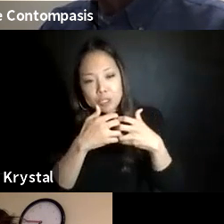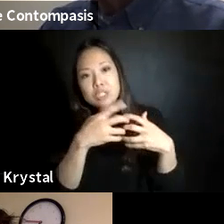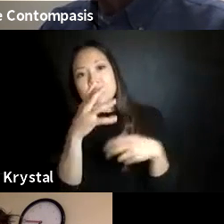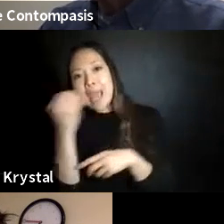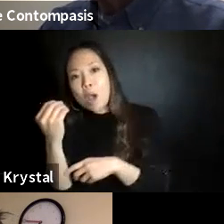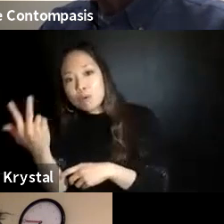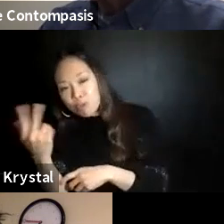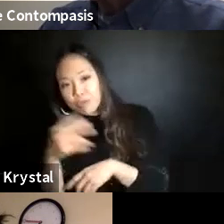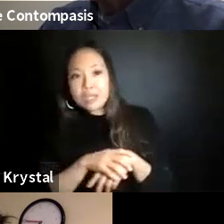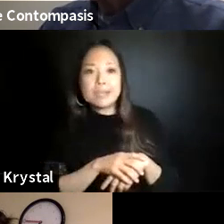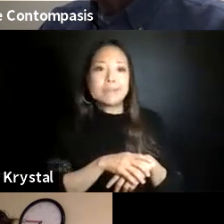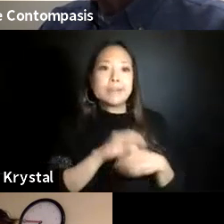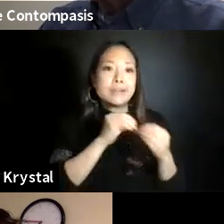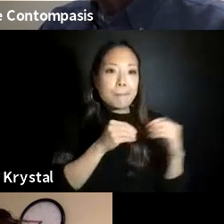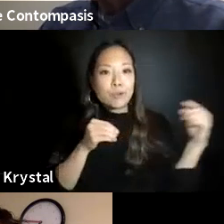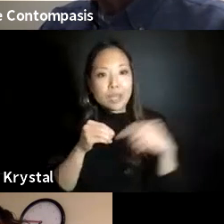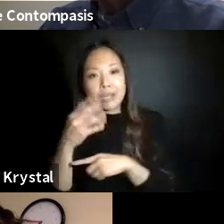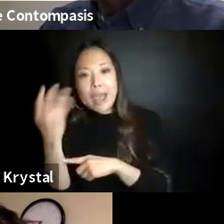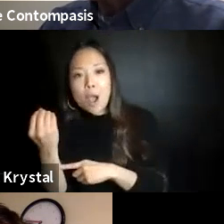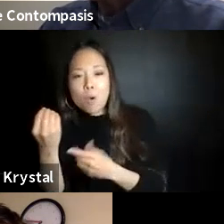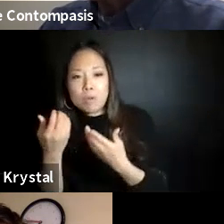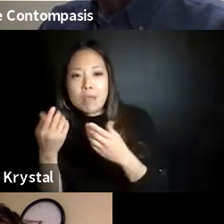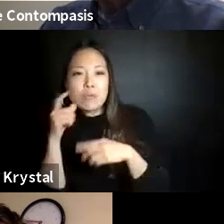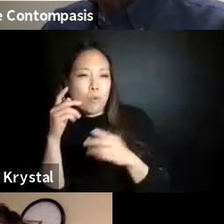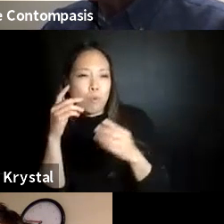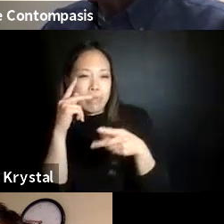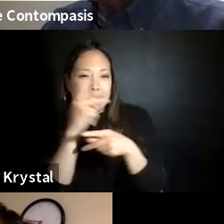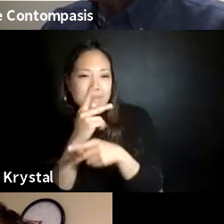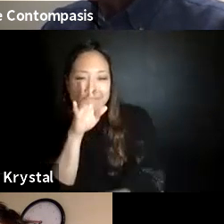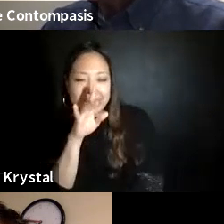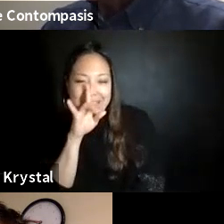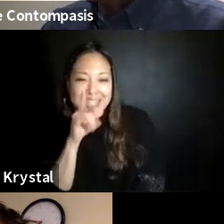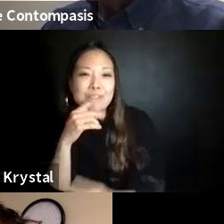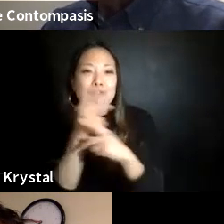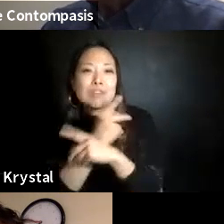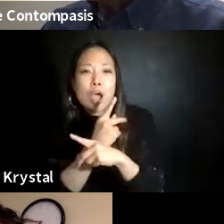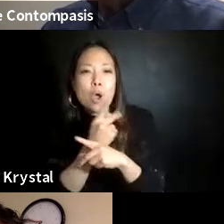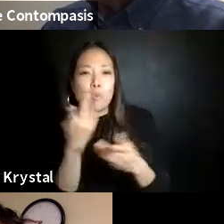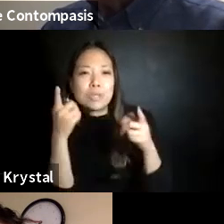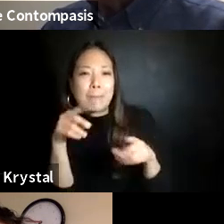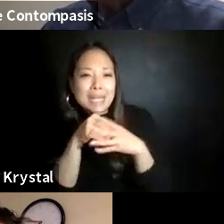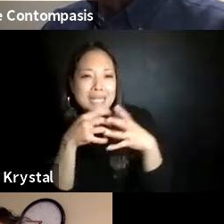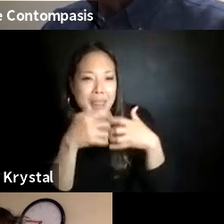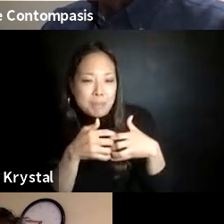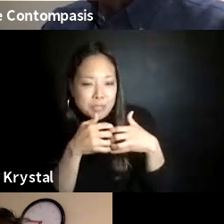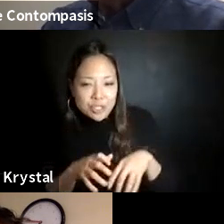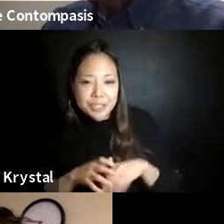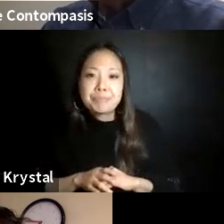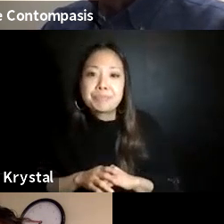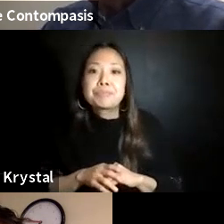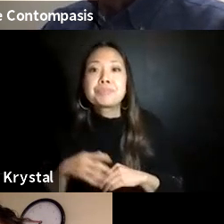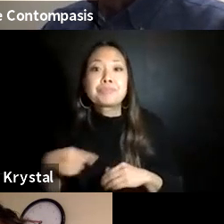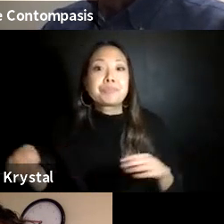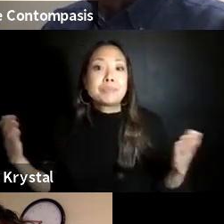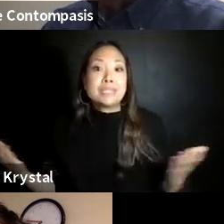and the kids have to figure out what happened inside the machine. In the case of selective admissions high schools in Boston, we know who